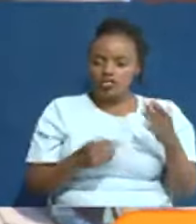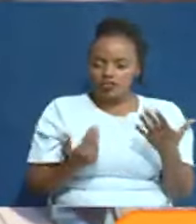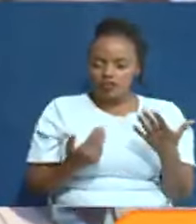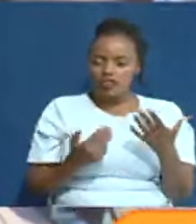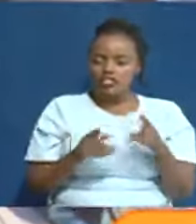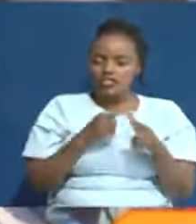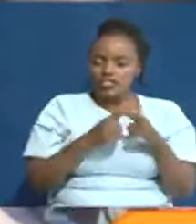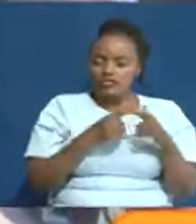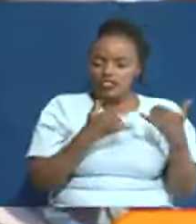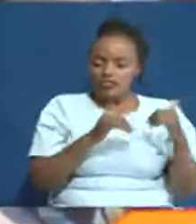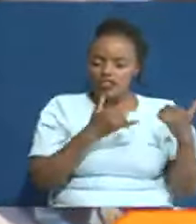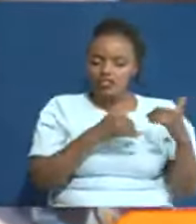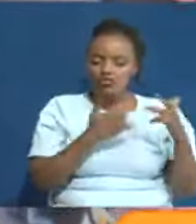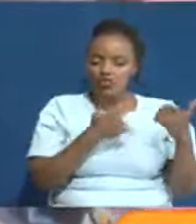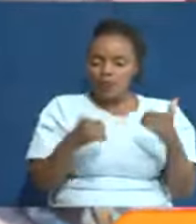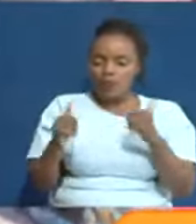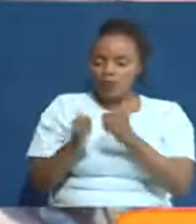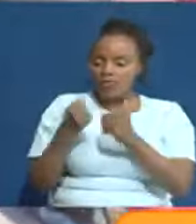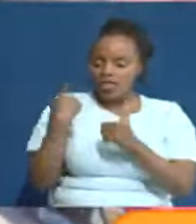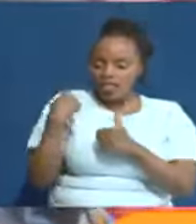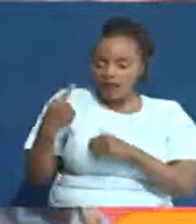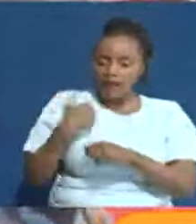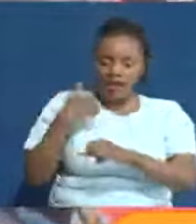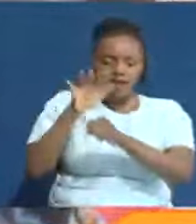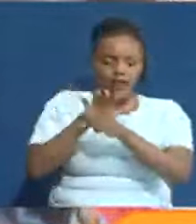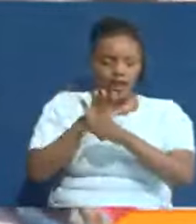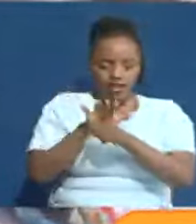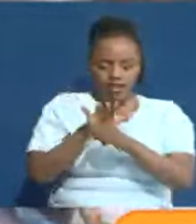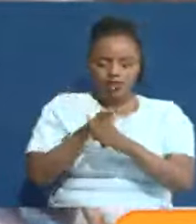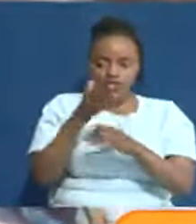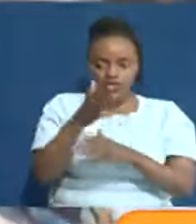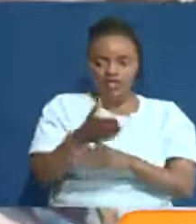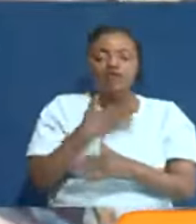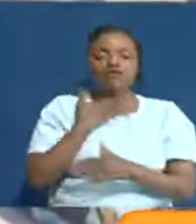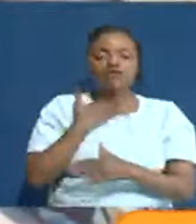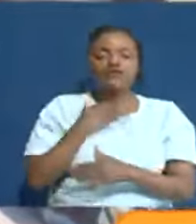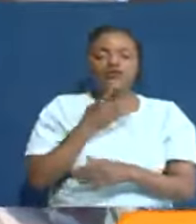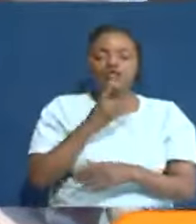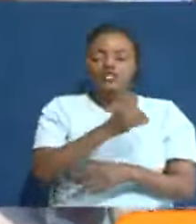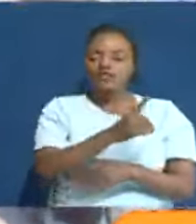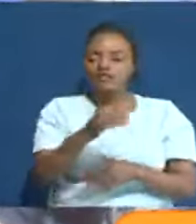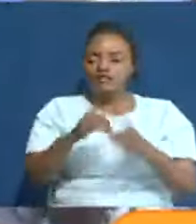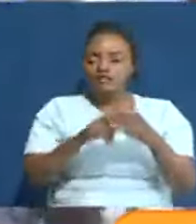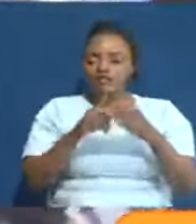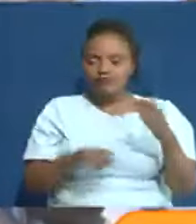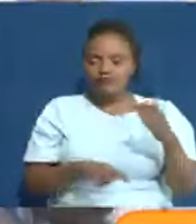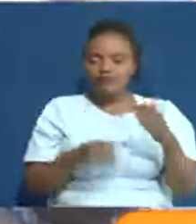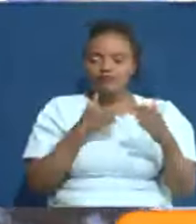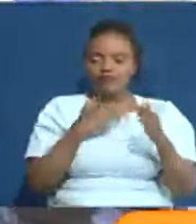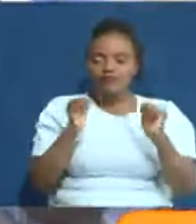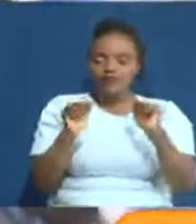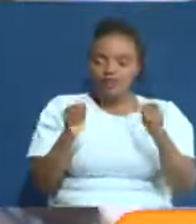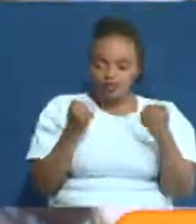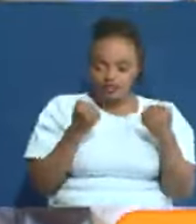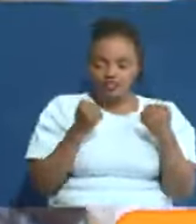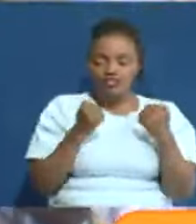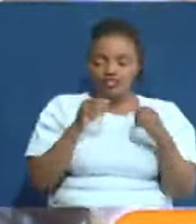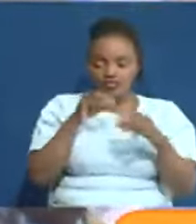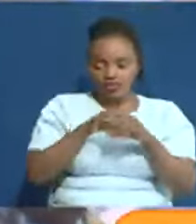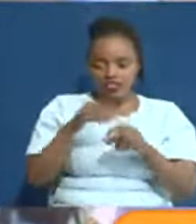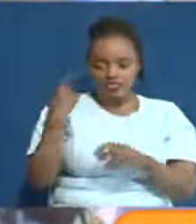tyranny, there is tyranny of numbers. I want to tell them there is safety in